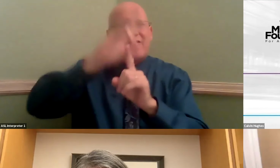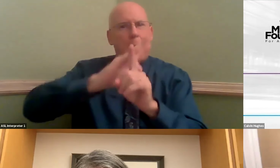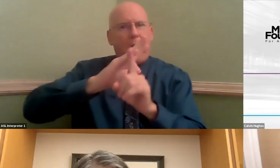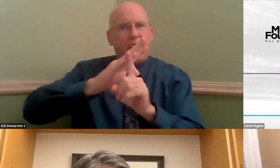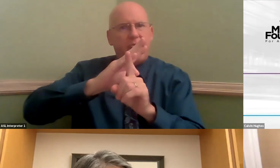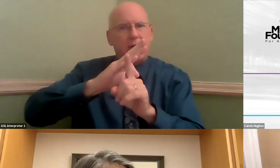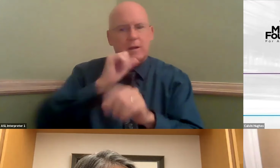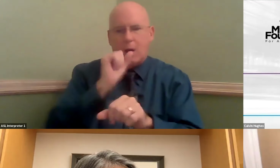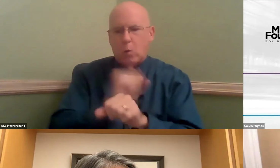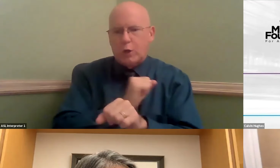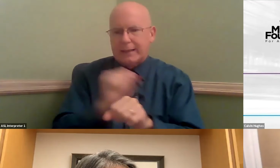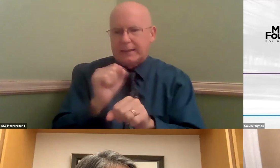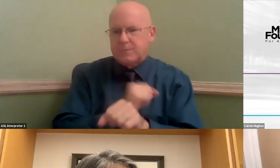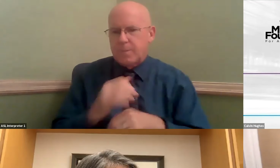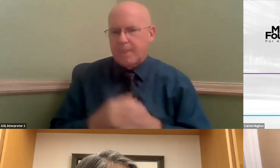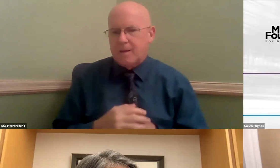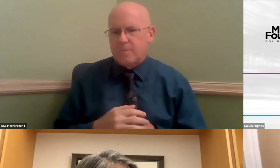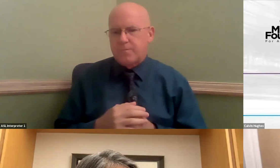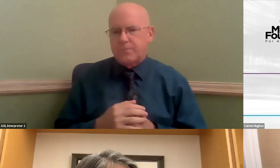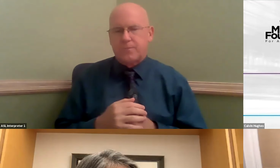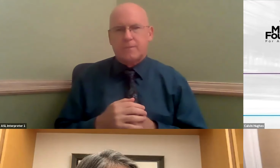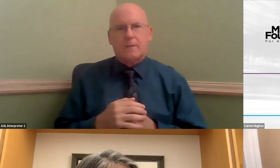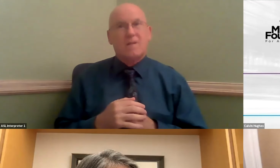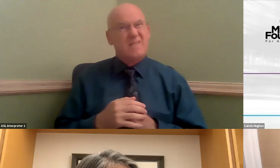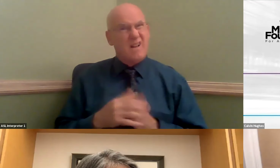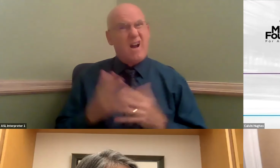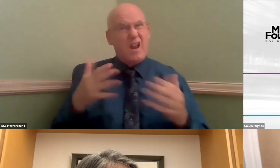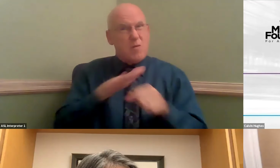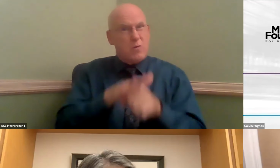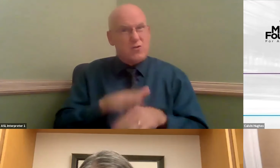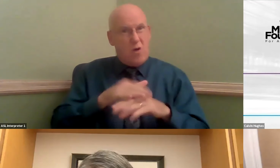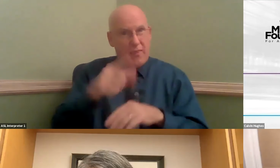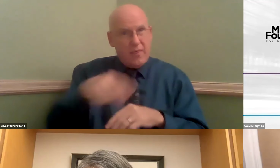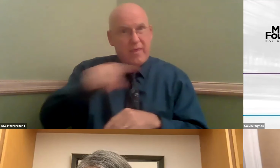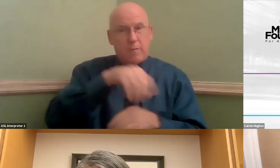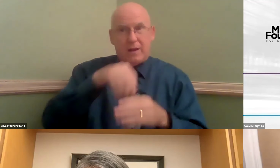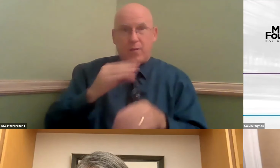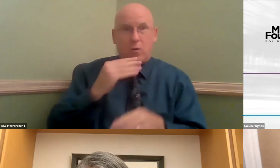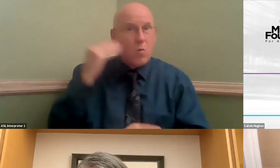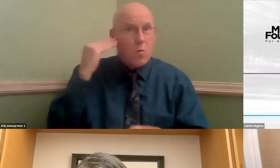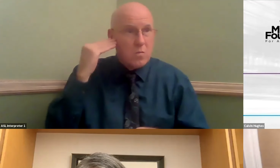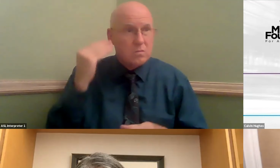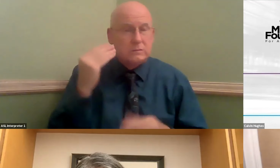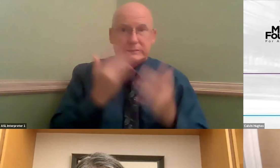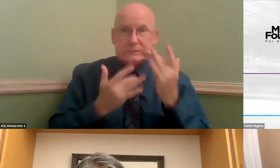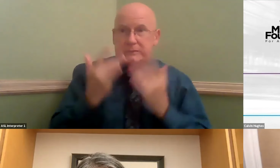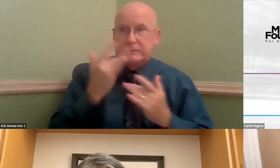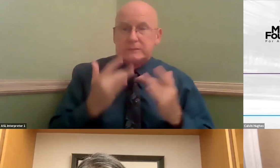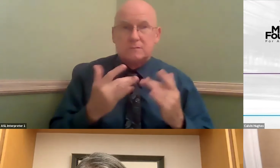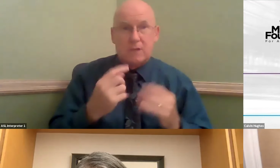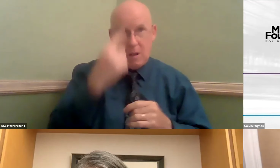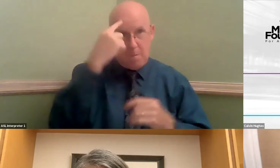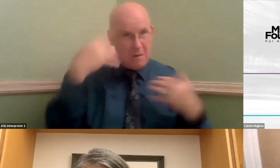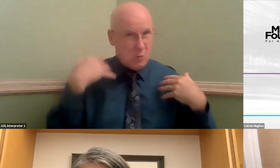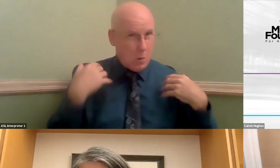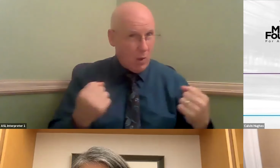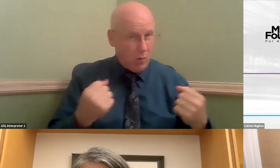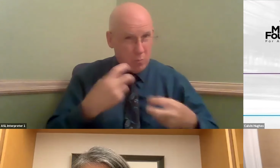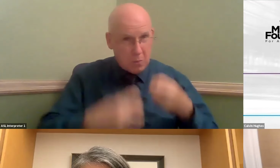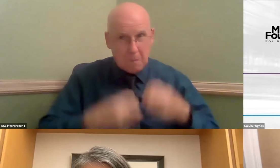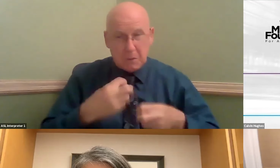really unsustainable. It's put a lot of pressure on them in their homes, not to mention the mental health crisis that it